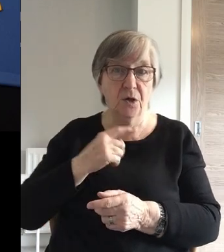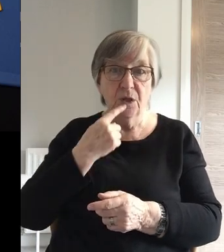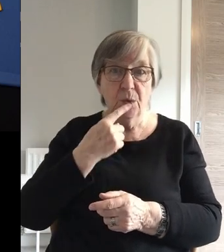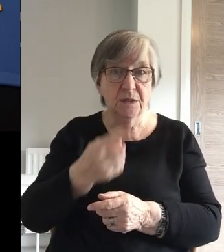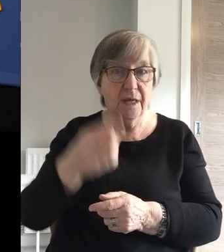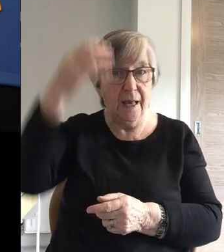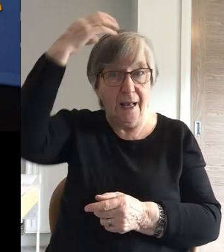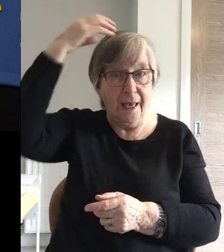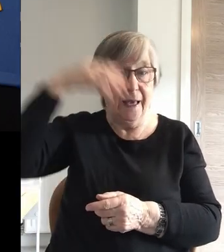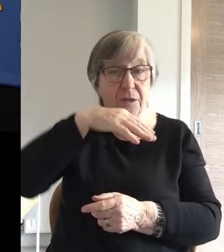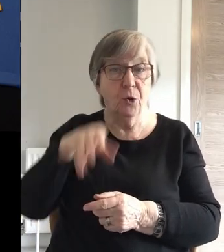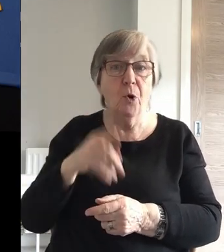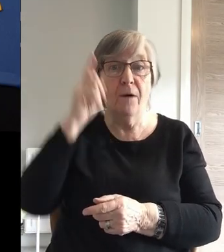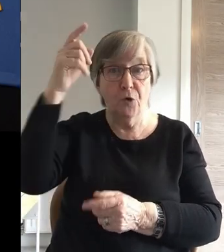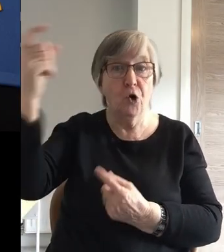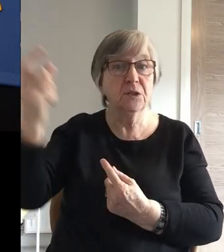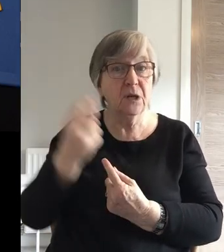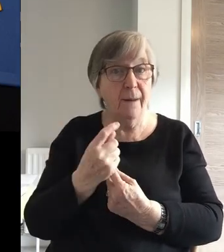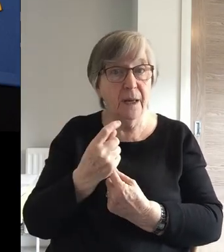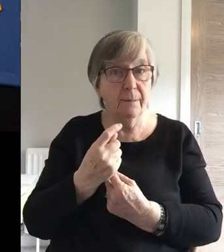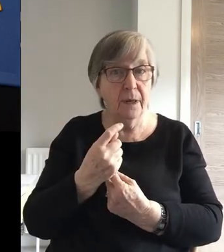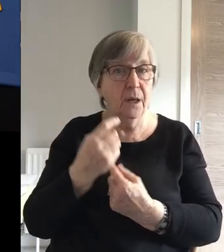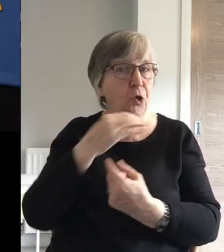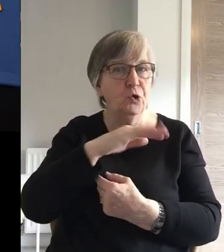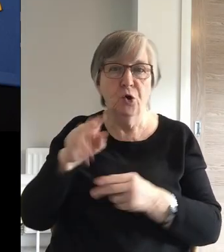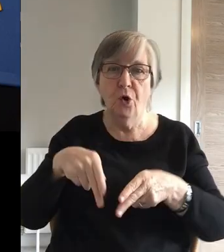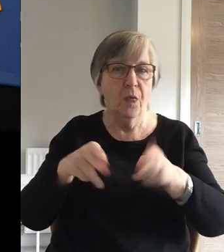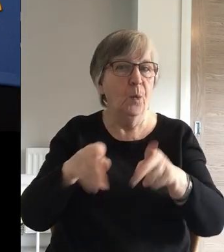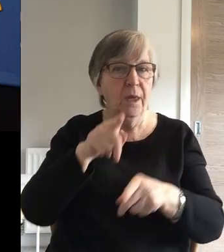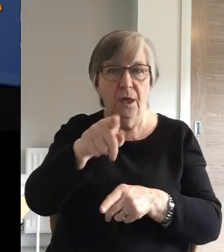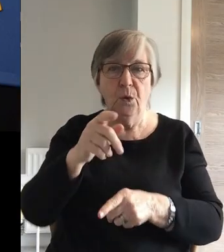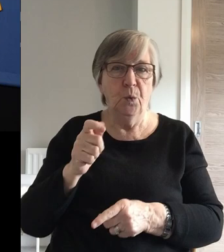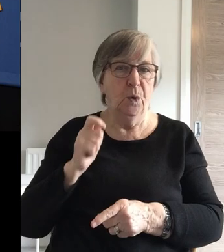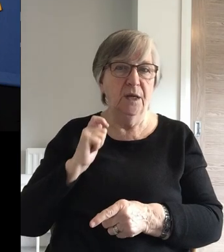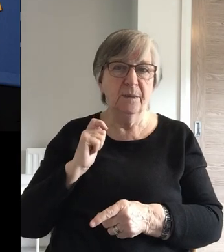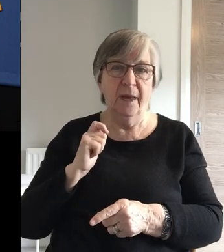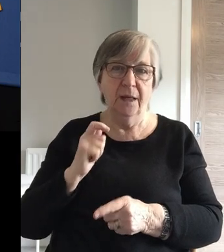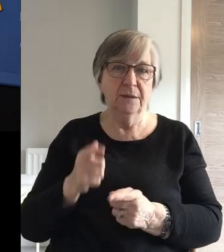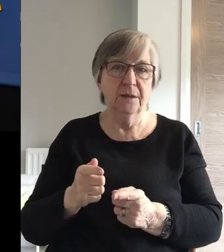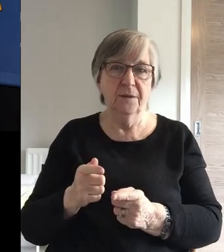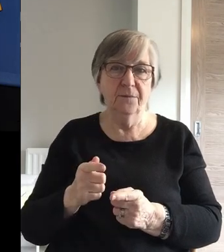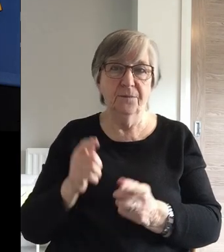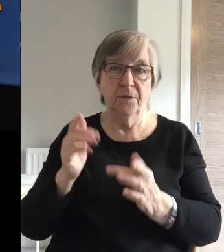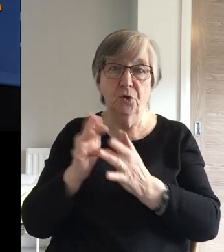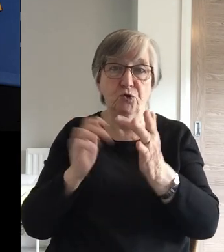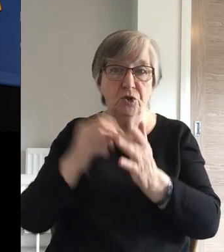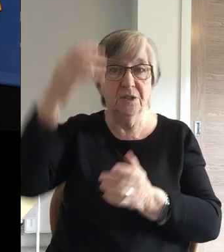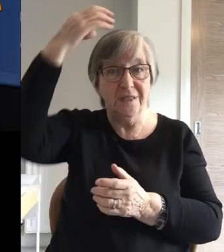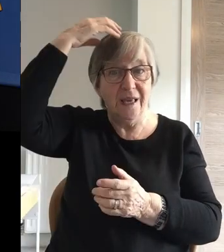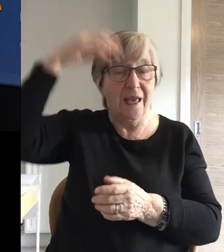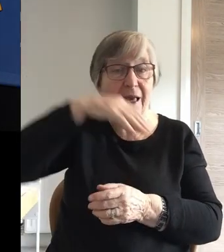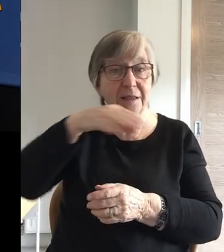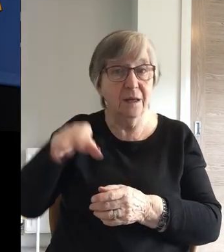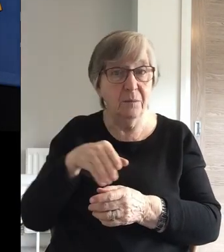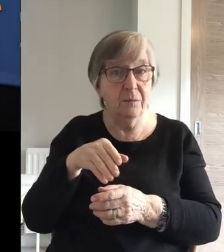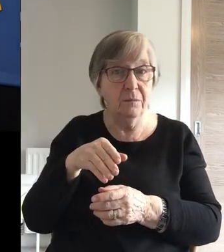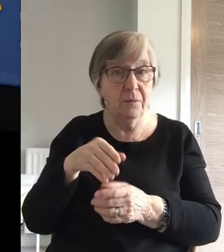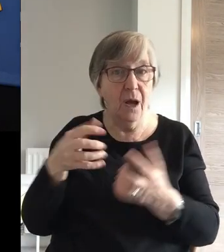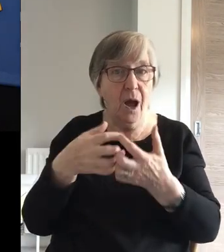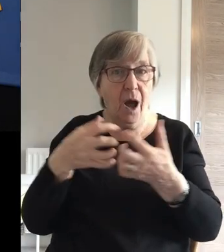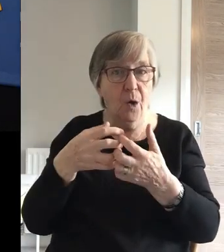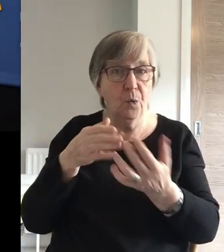God is coming, but it's not like you were expecting. Jesus' kingdom was going to come in through love,